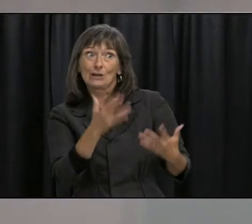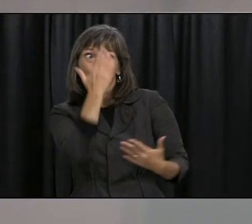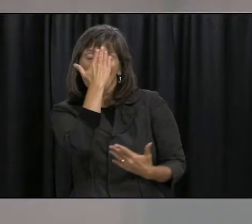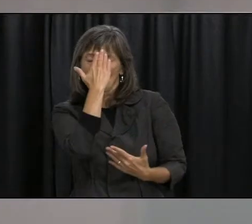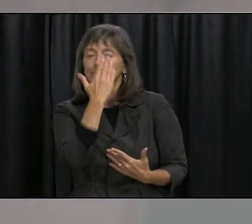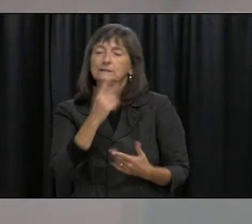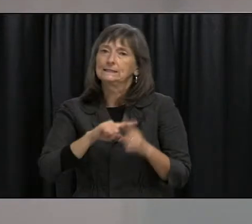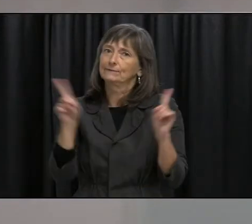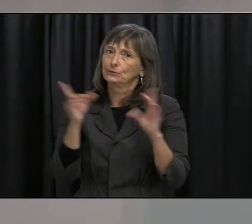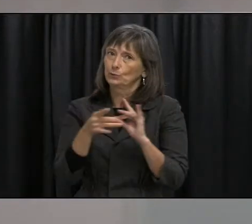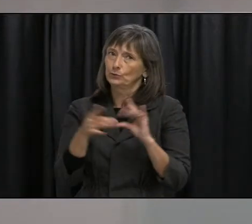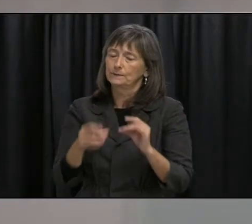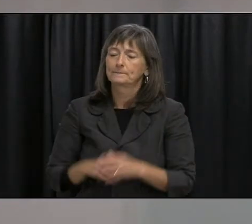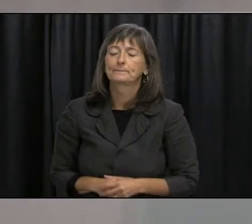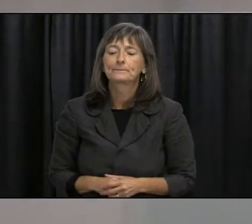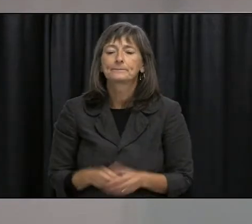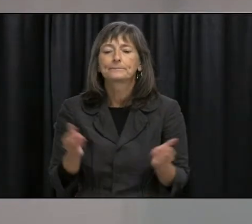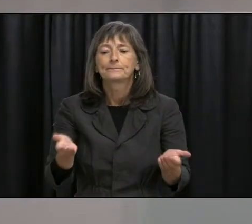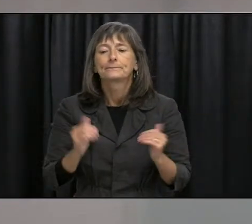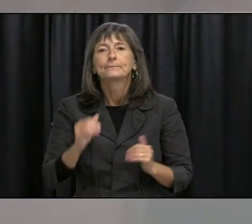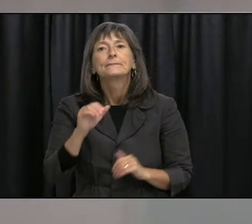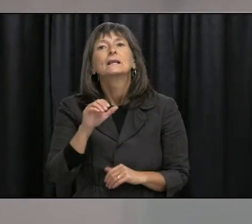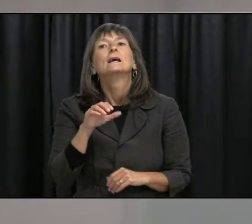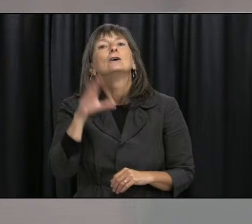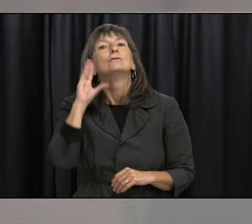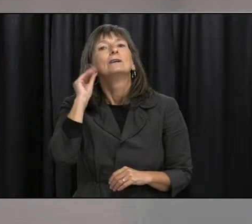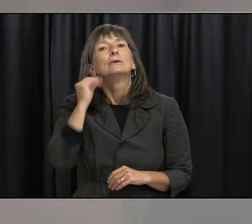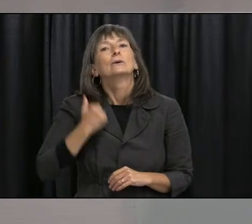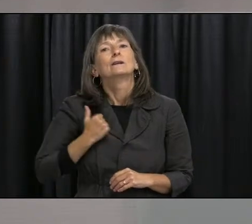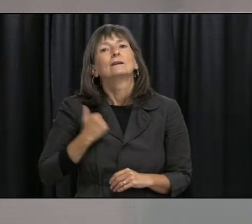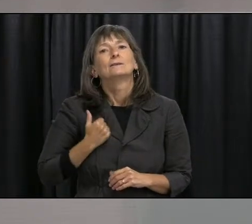Next, we have Patrick Butler of Radio Canada. Please go ahead.